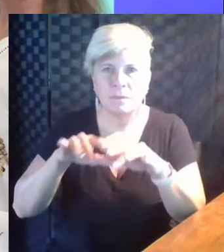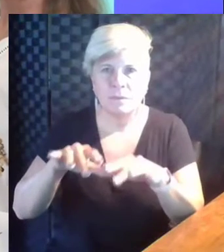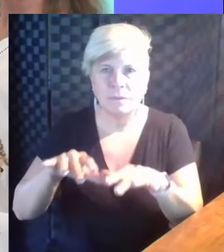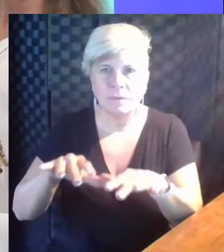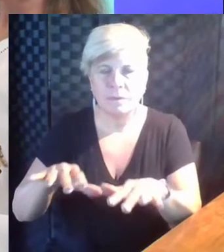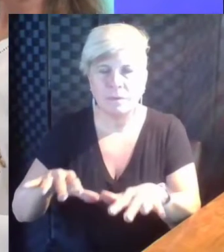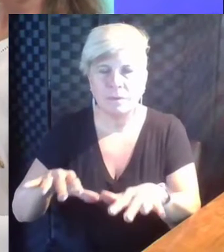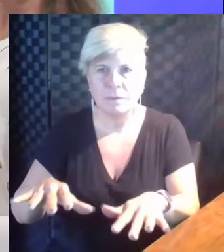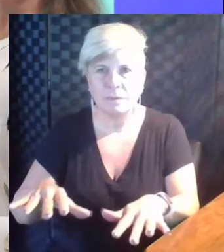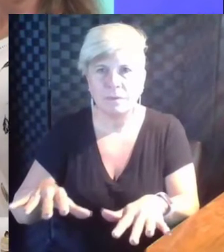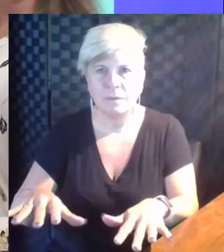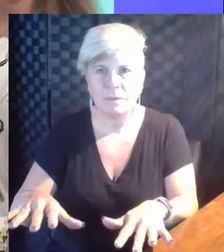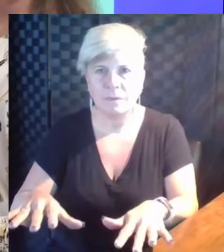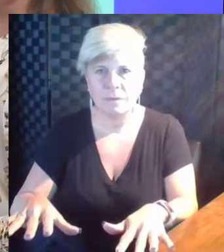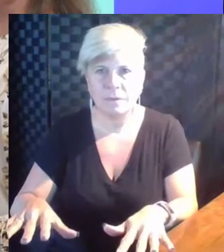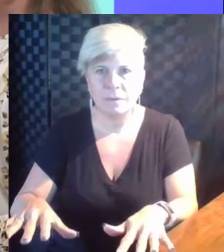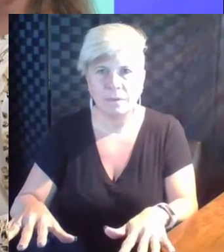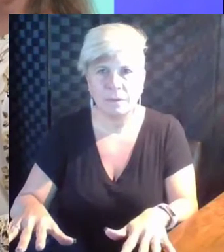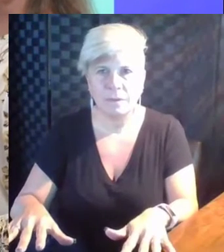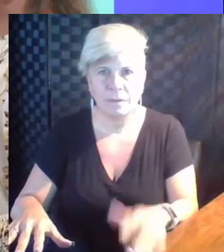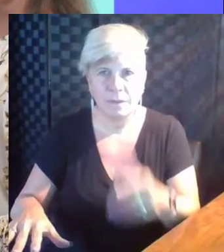And let it out.